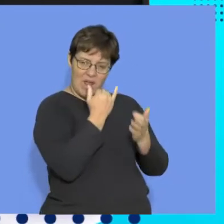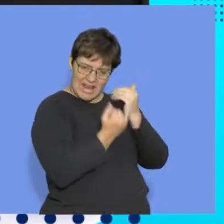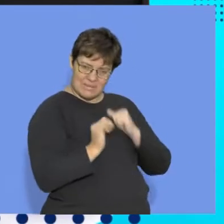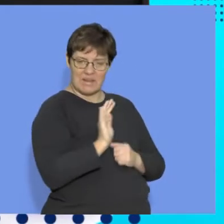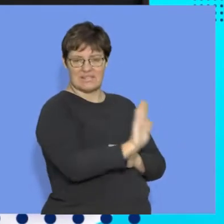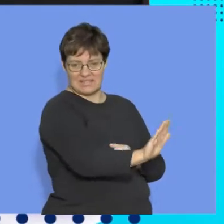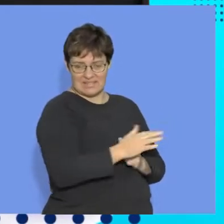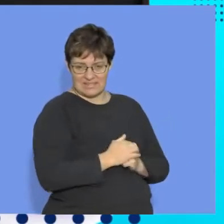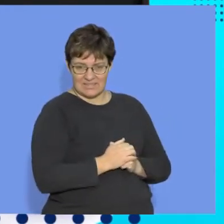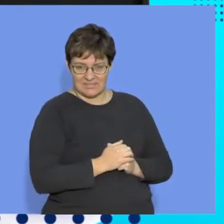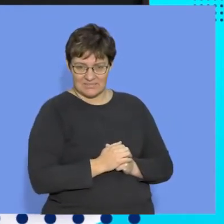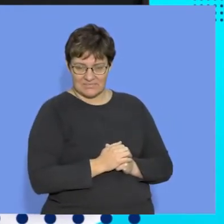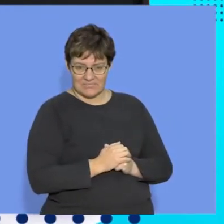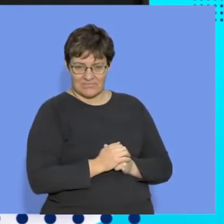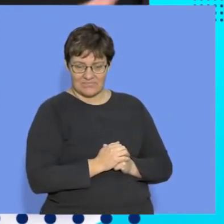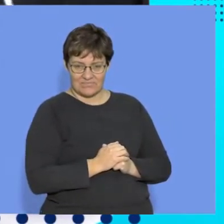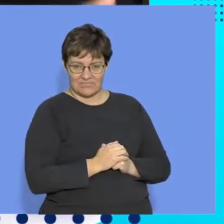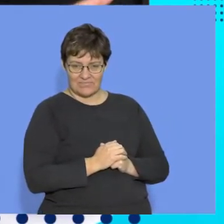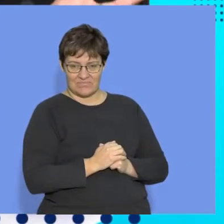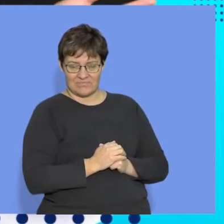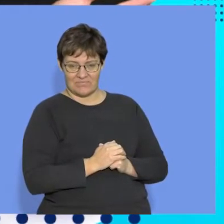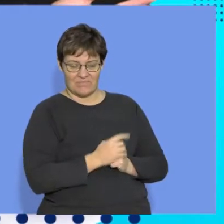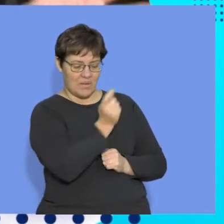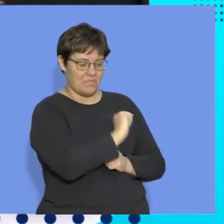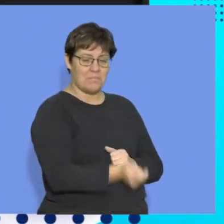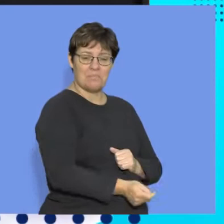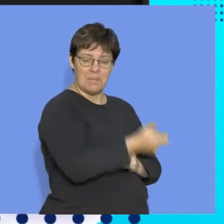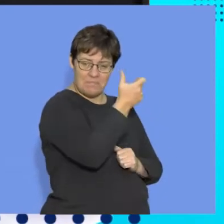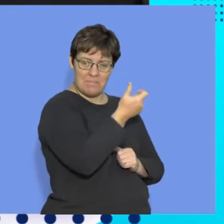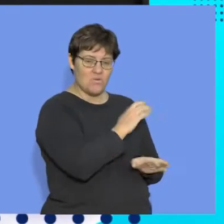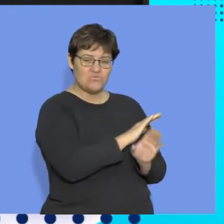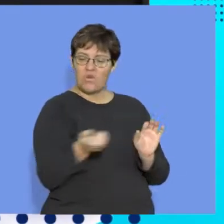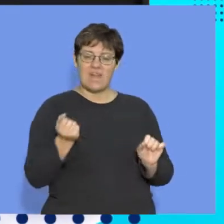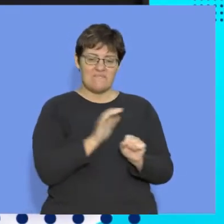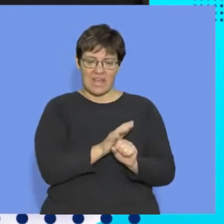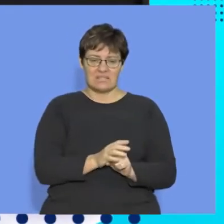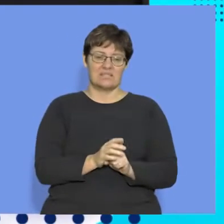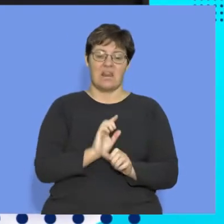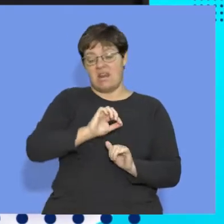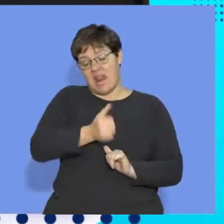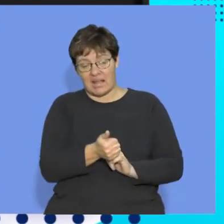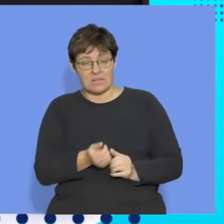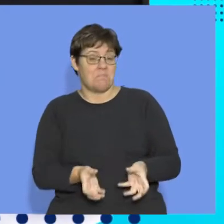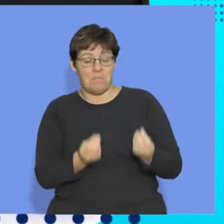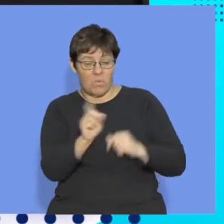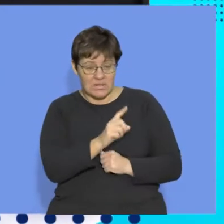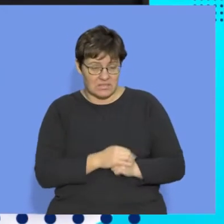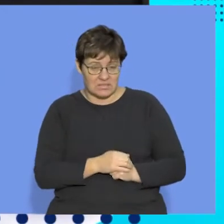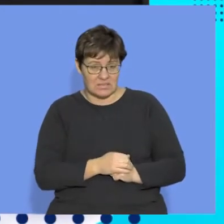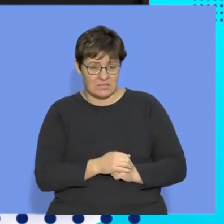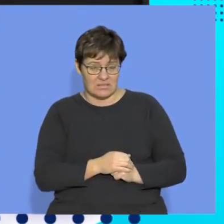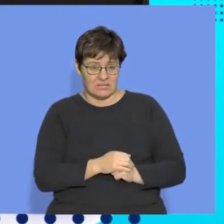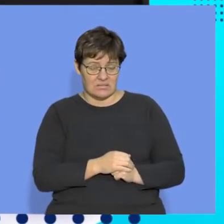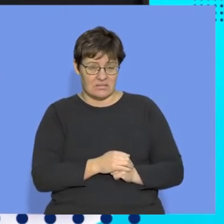we drew, that shows independent. Tossing a coin does not affect me getting a tail next. Are we